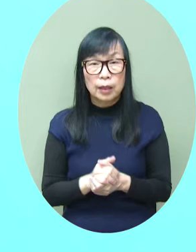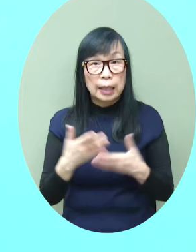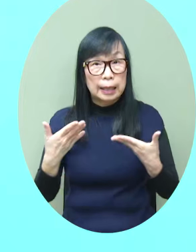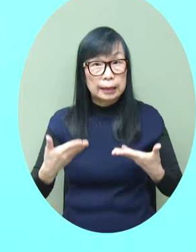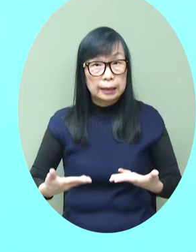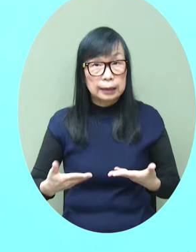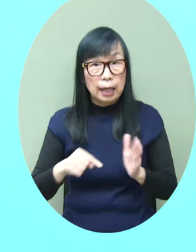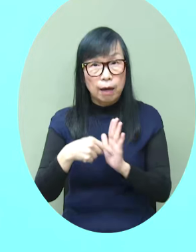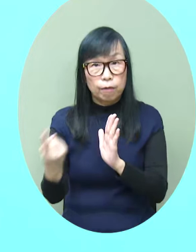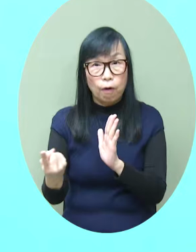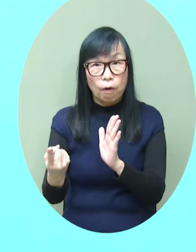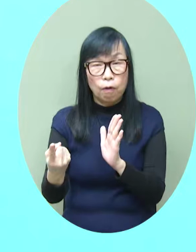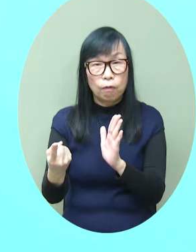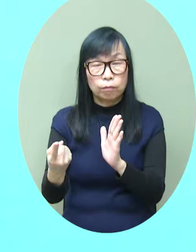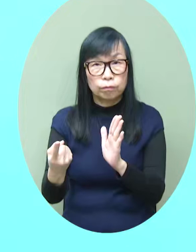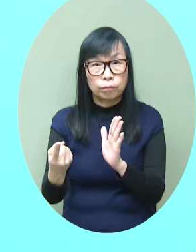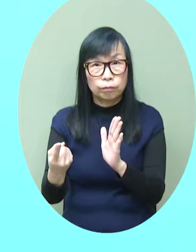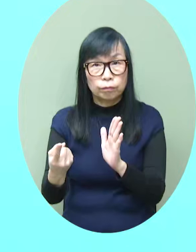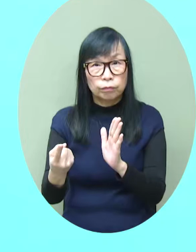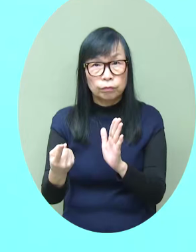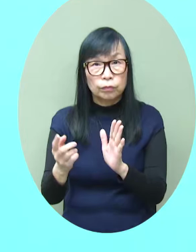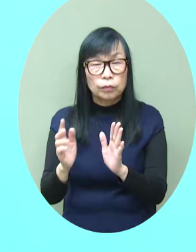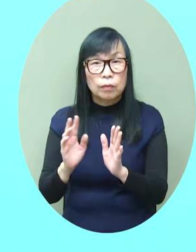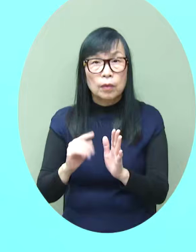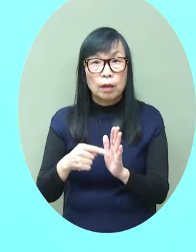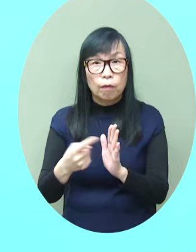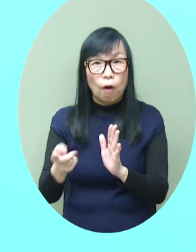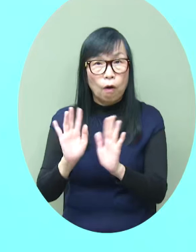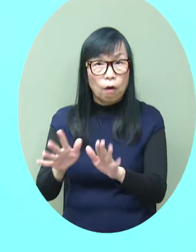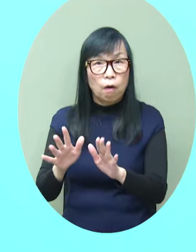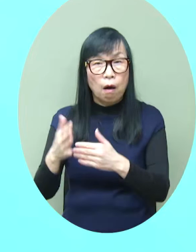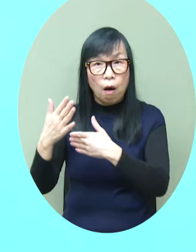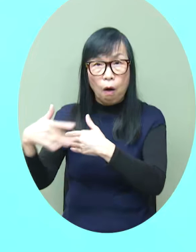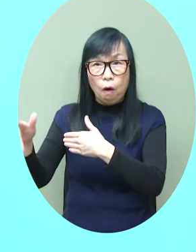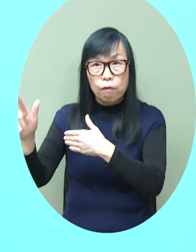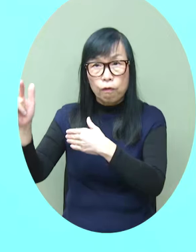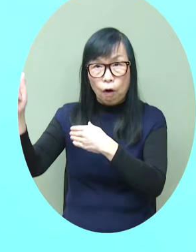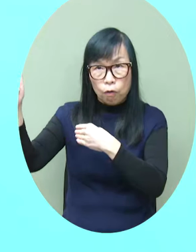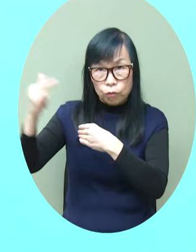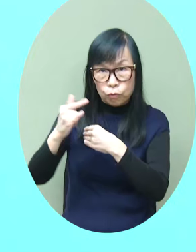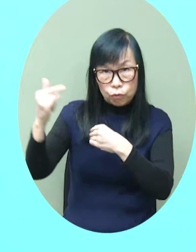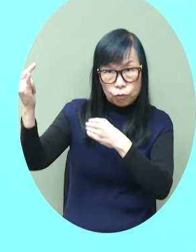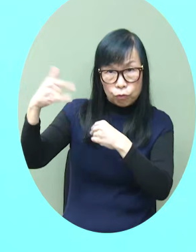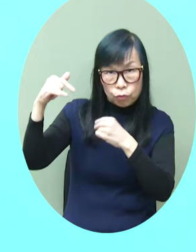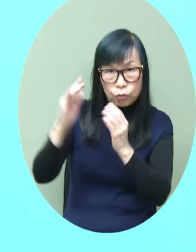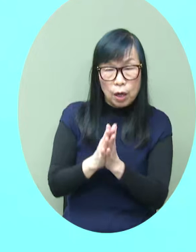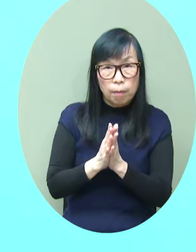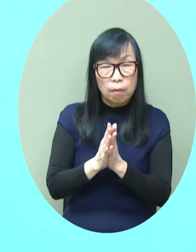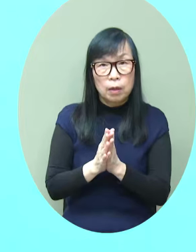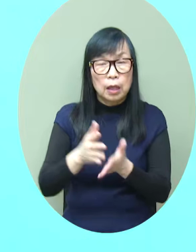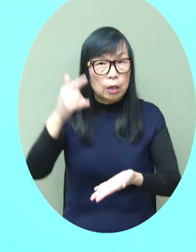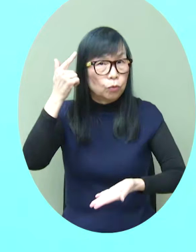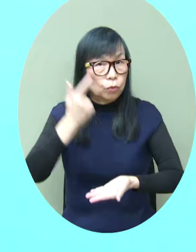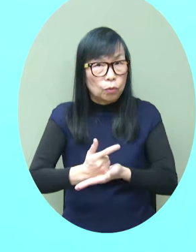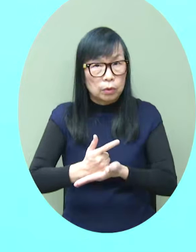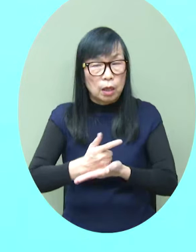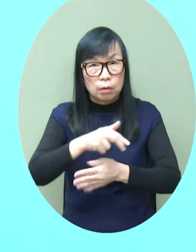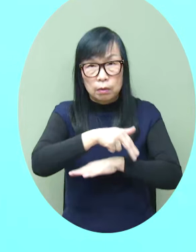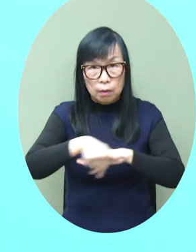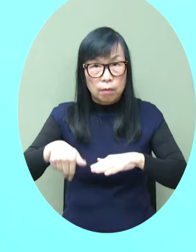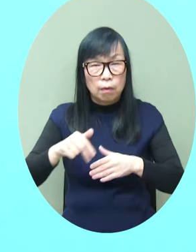of possible cases is a very important part of that strategy. So if Hong Kong were to